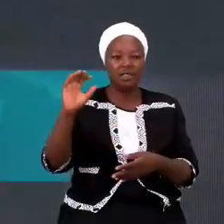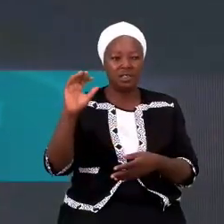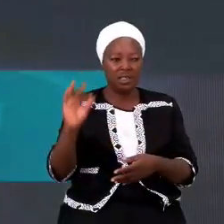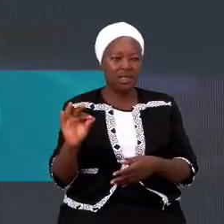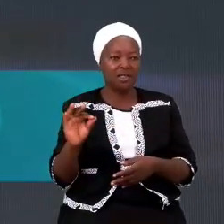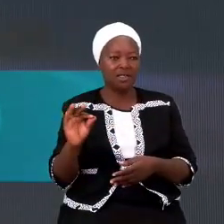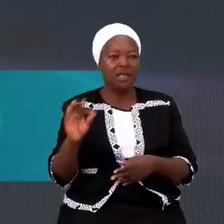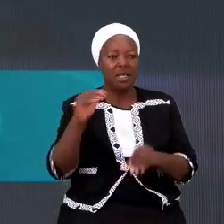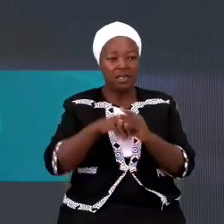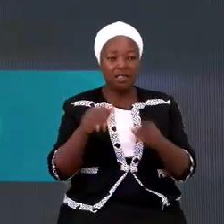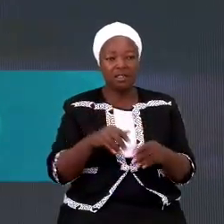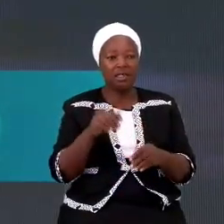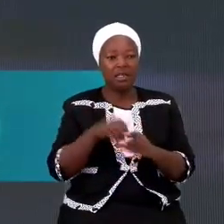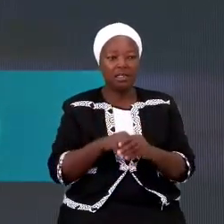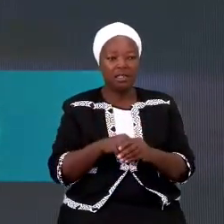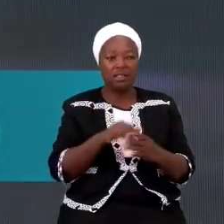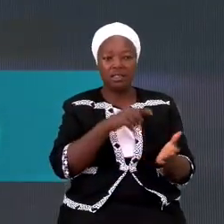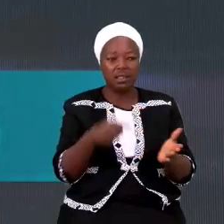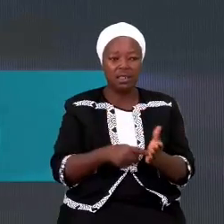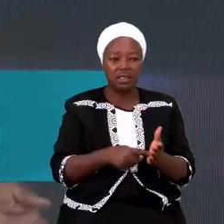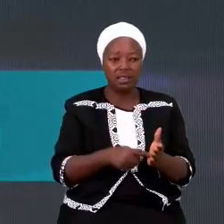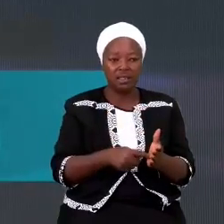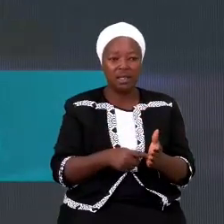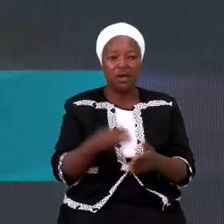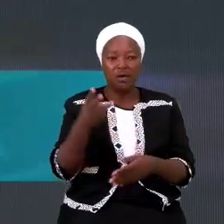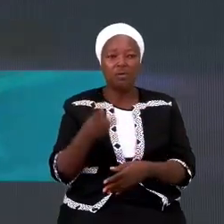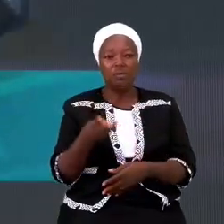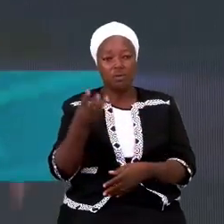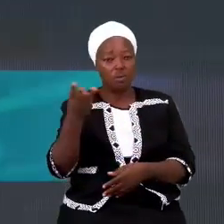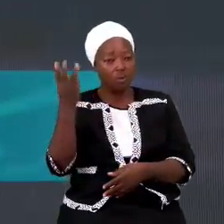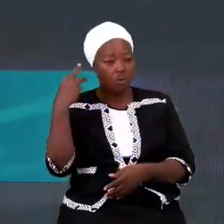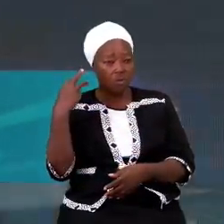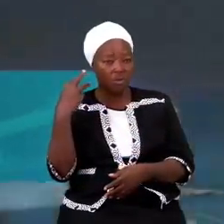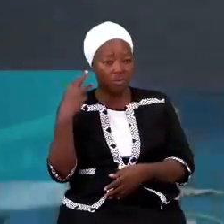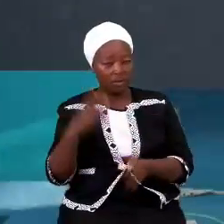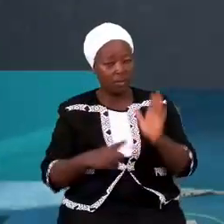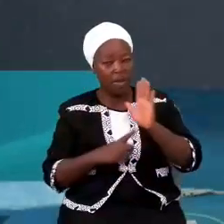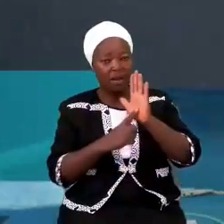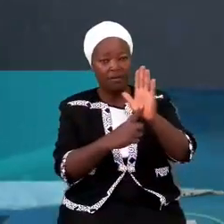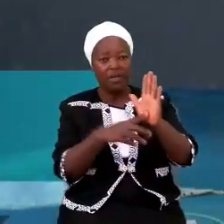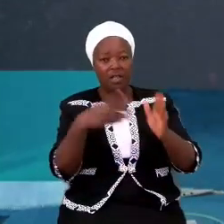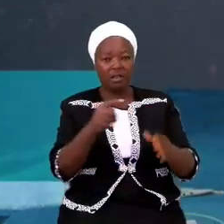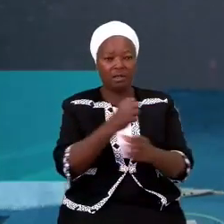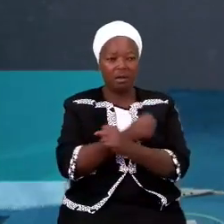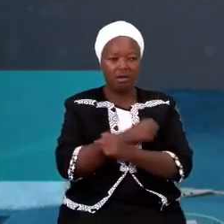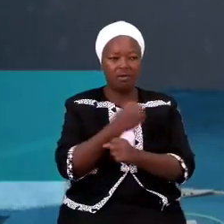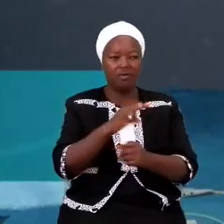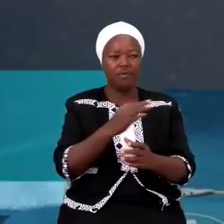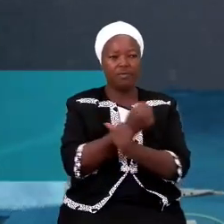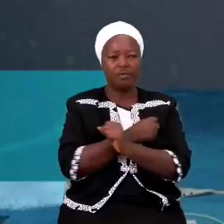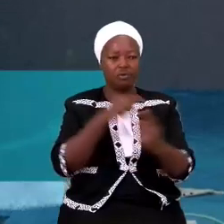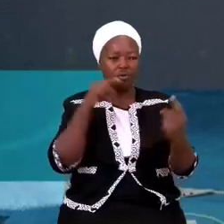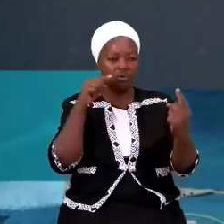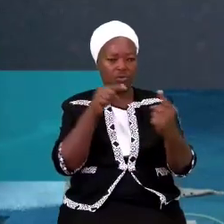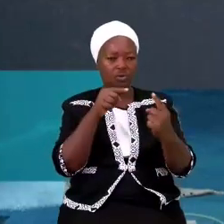the love of God toward us, everyone, towards us. In this, in the sacrifice of